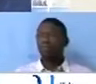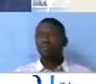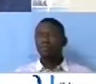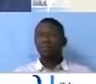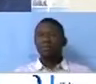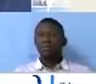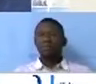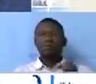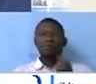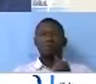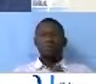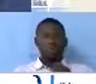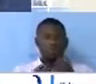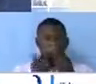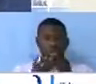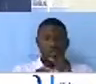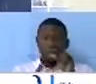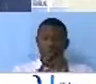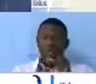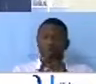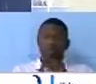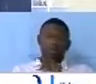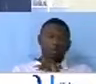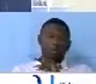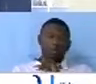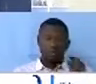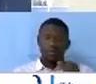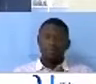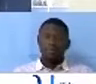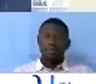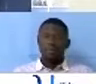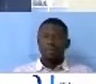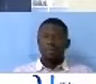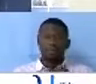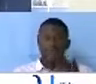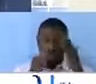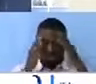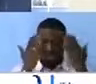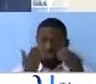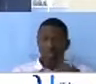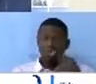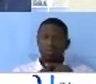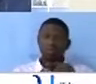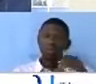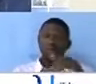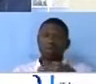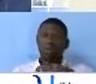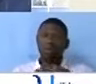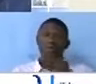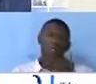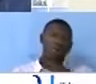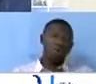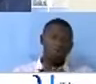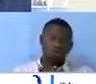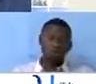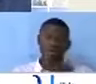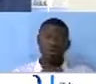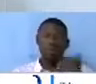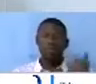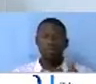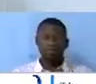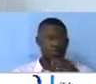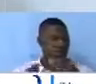Because I will not call you names, or I will not name names, and actually I do not know about their involvement or whether they are the people responsible.